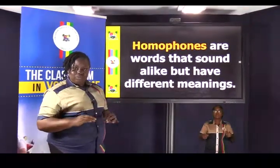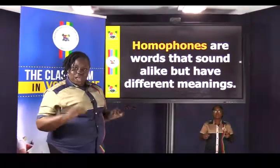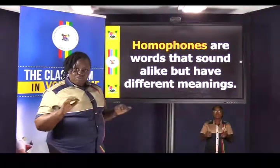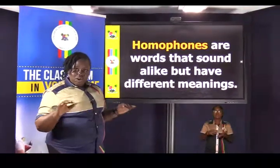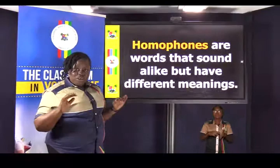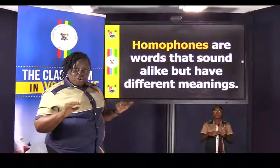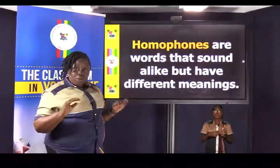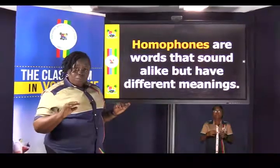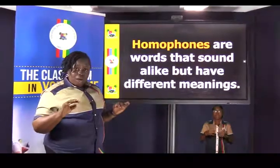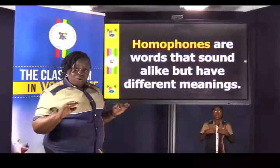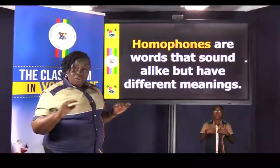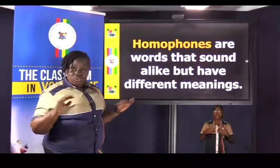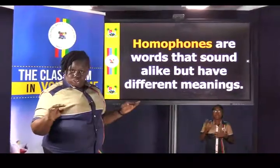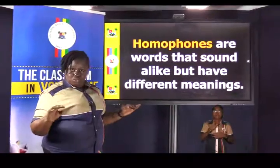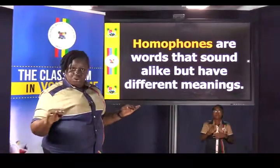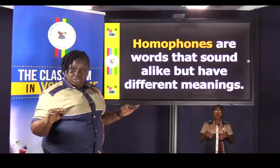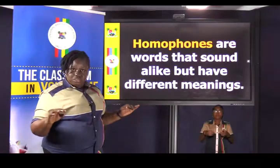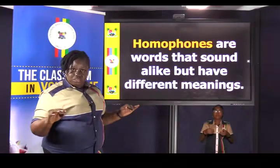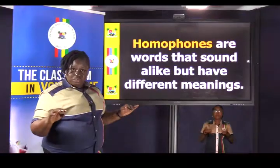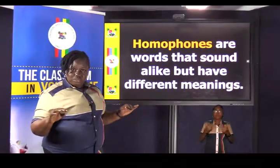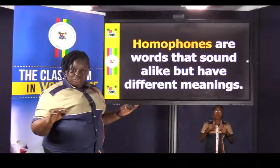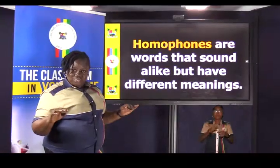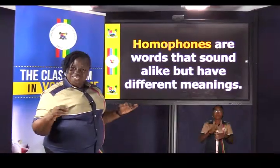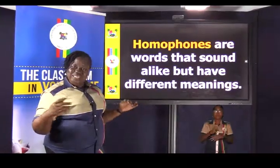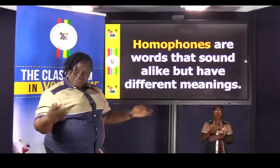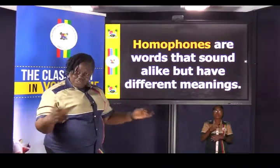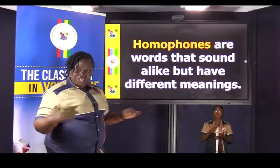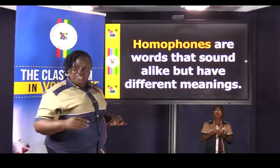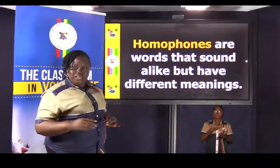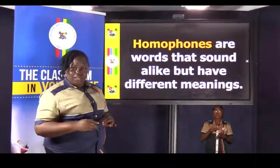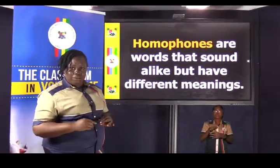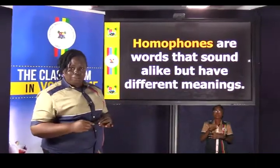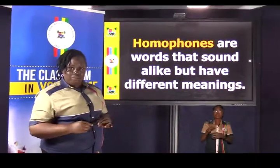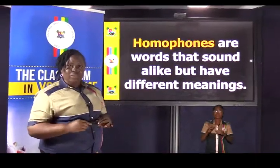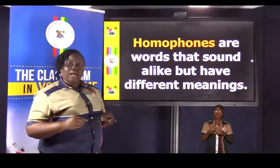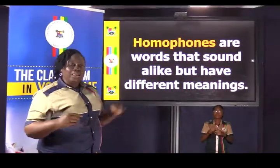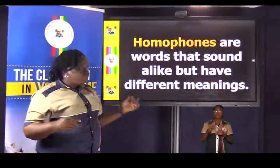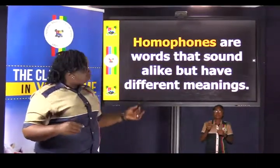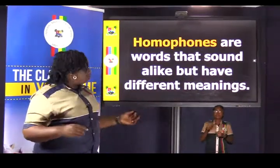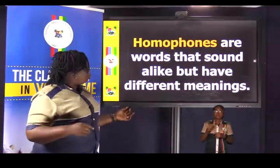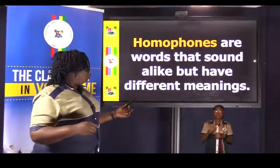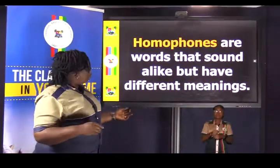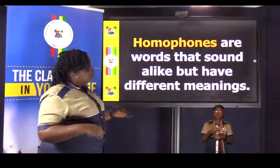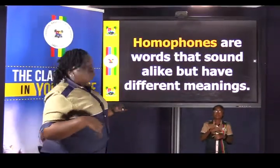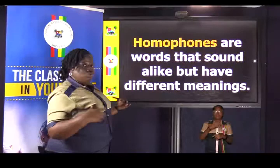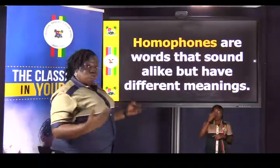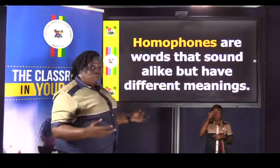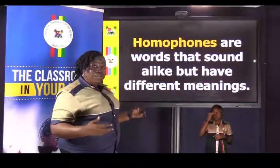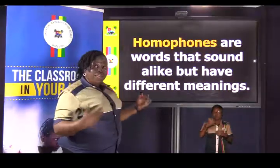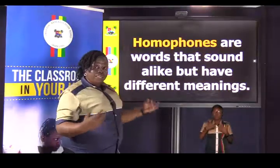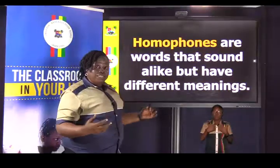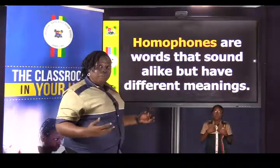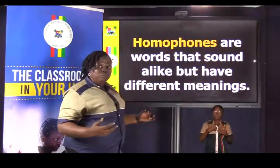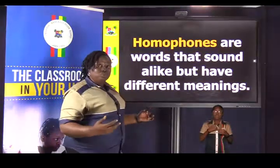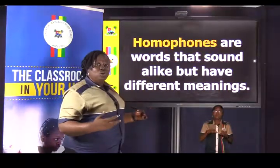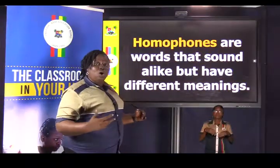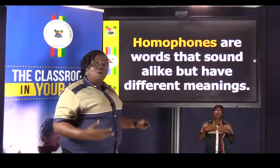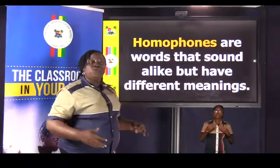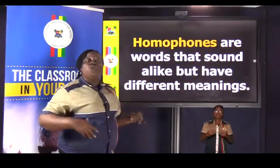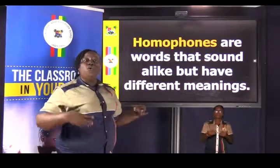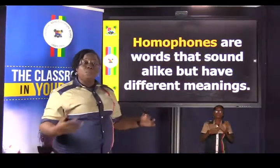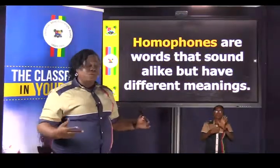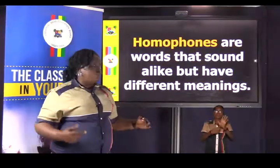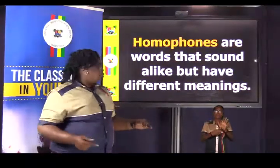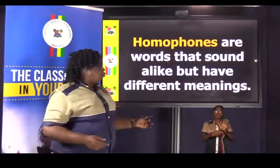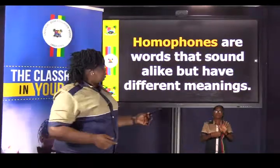meanings. Have you ever come across such words? Definitely. And I'm going to show you so many examples